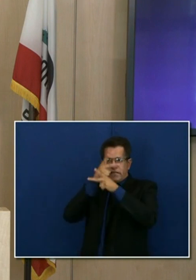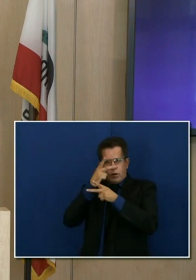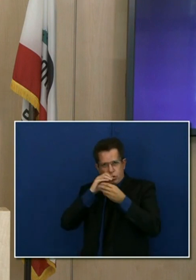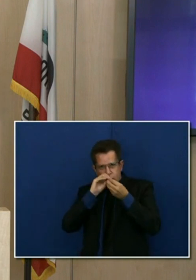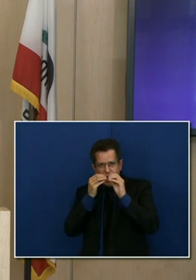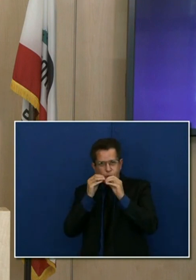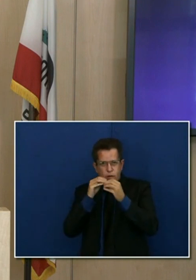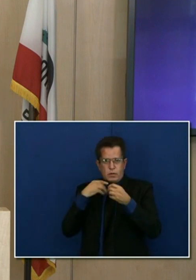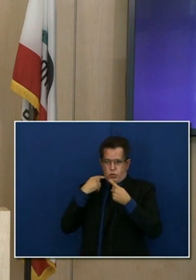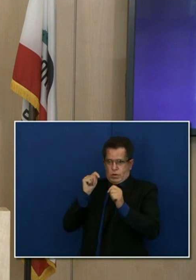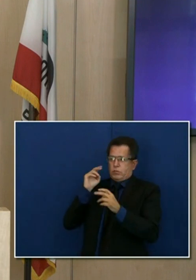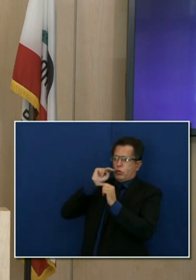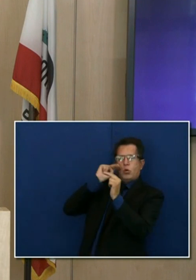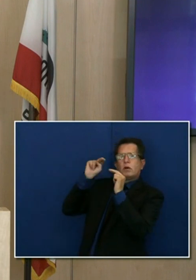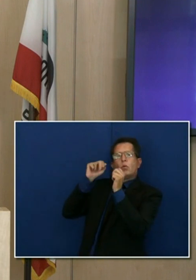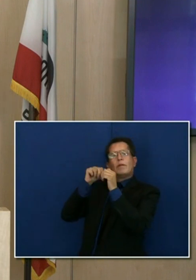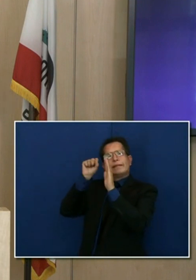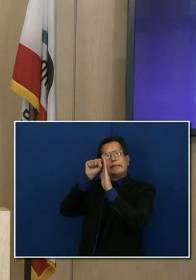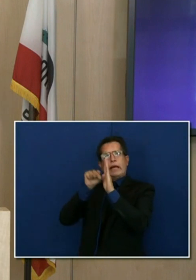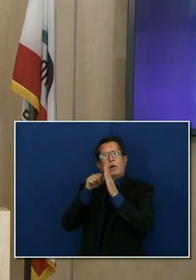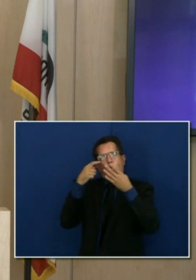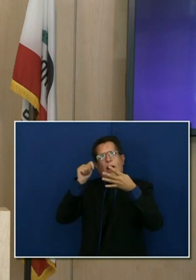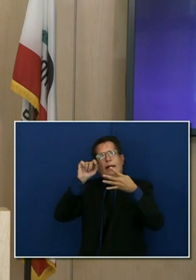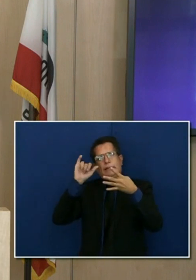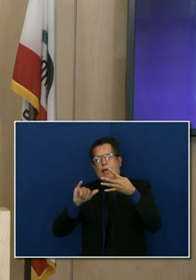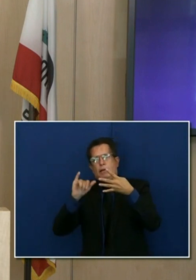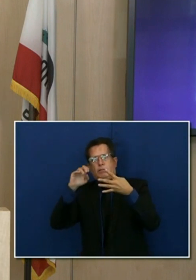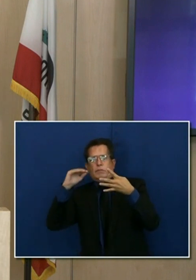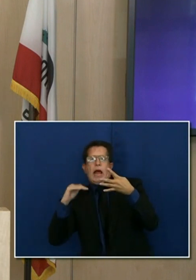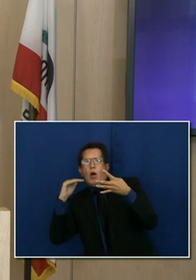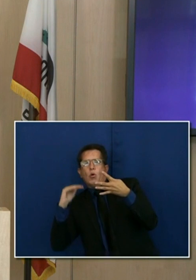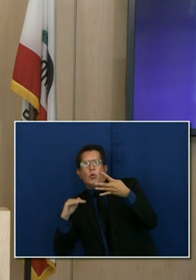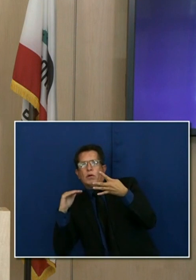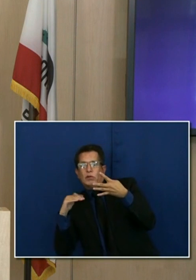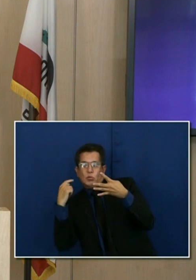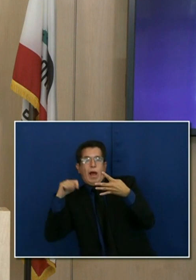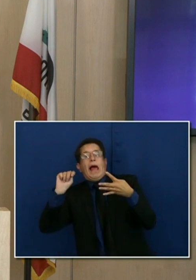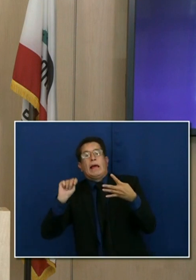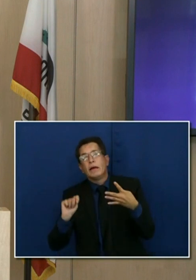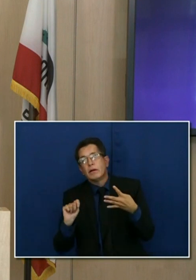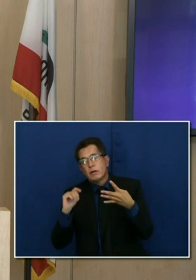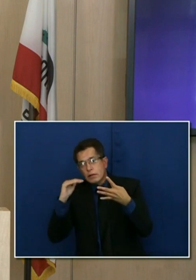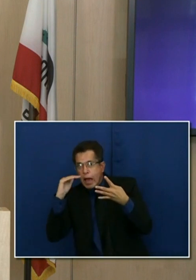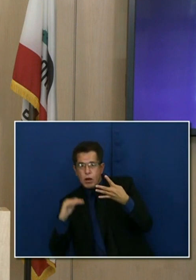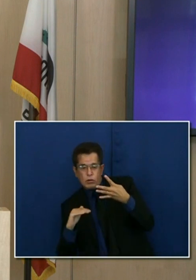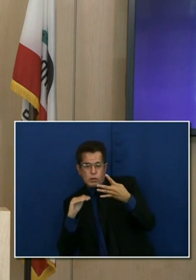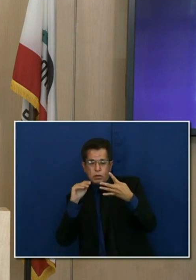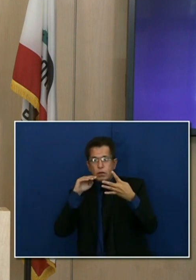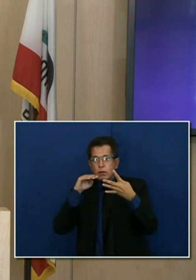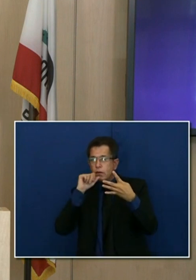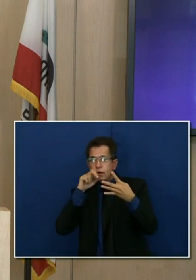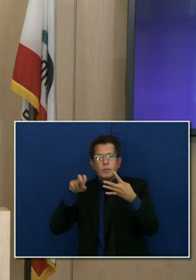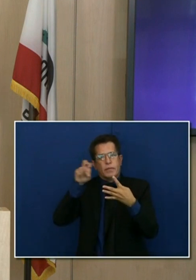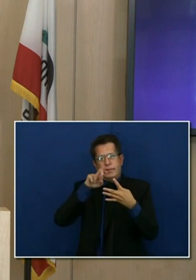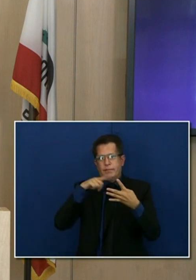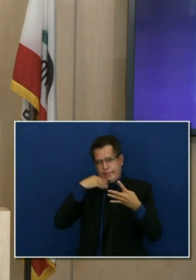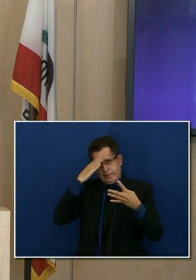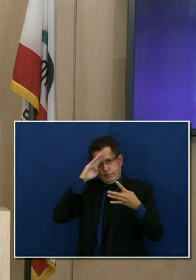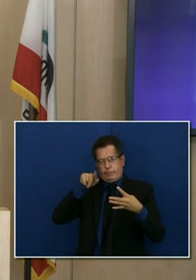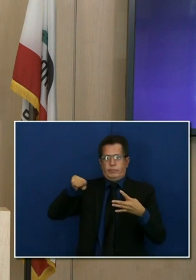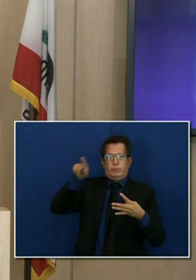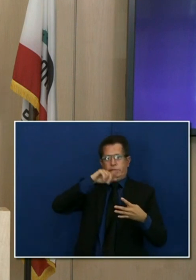state to avoid the purple tier if we possibly can. But the truth is that people are tired of